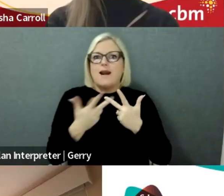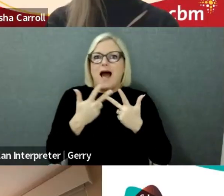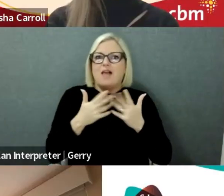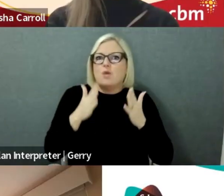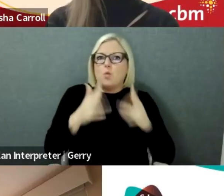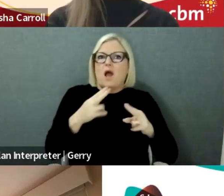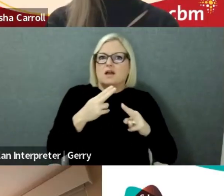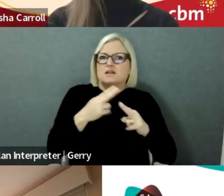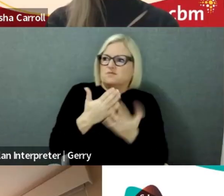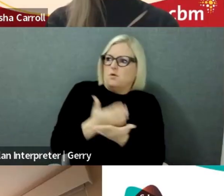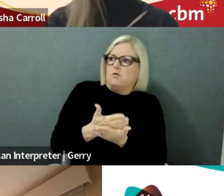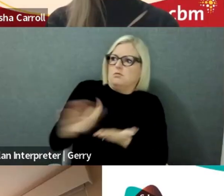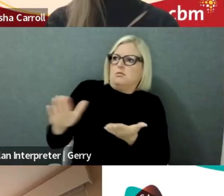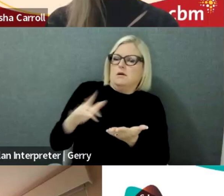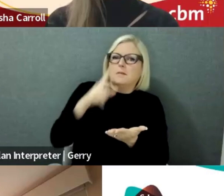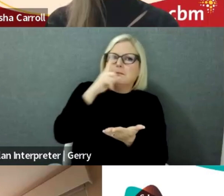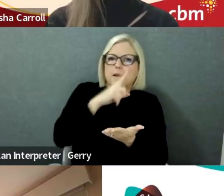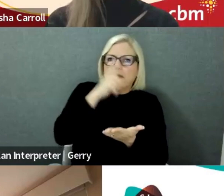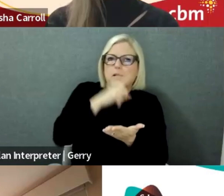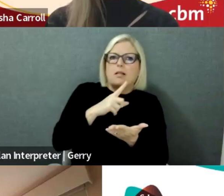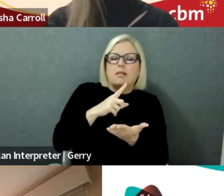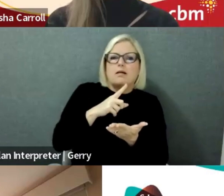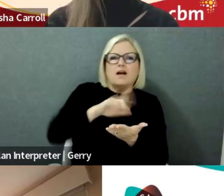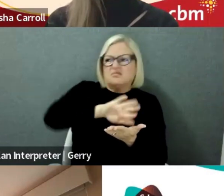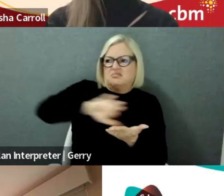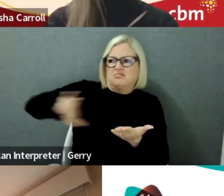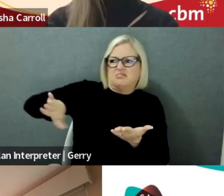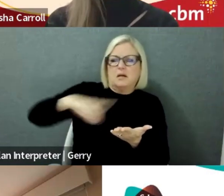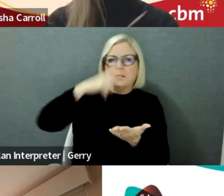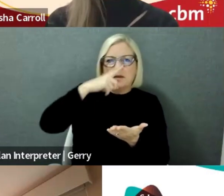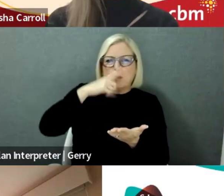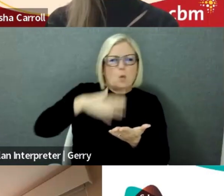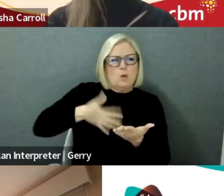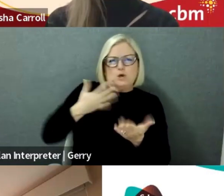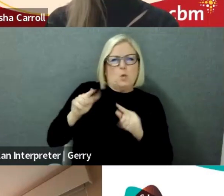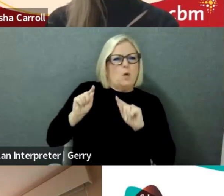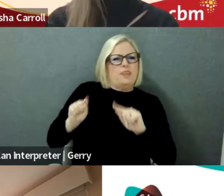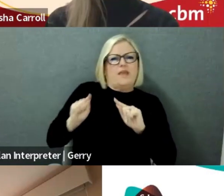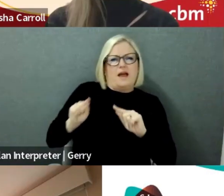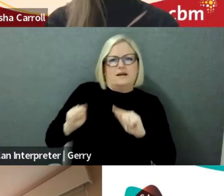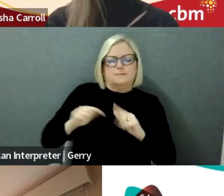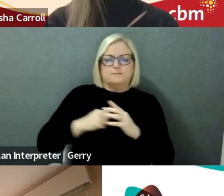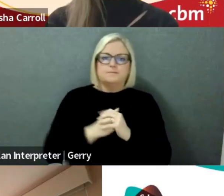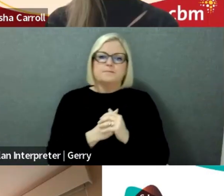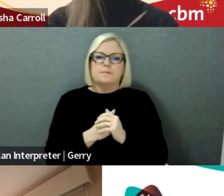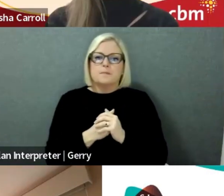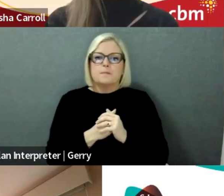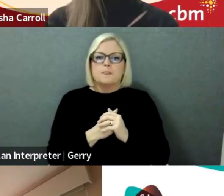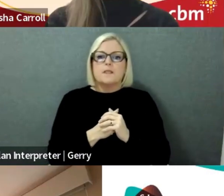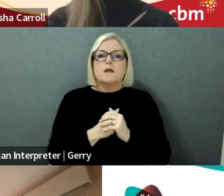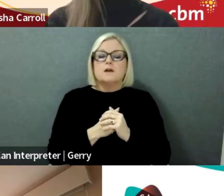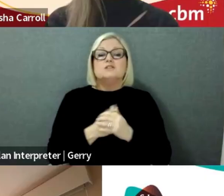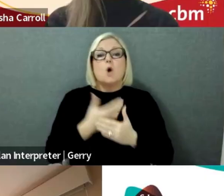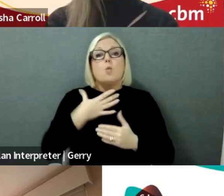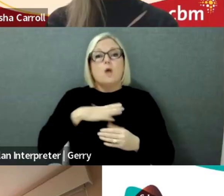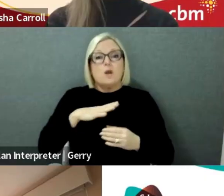as both Tim and Alicia have mentioned before. Central to our approach is support for locally led, rights-based